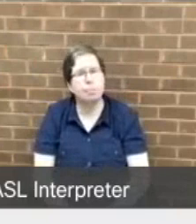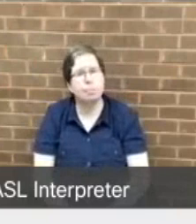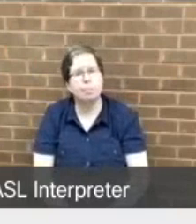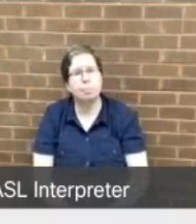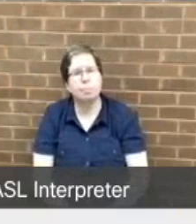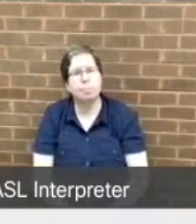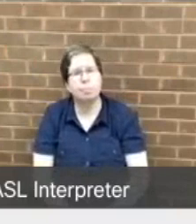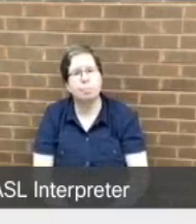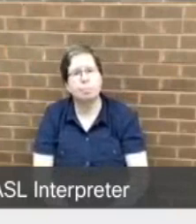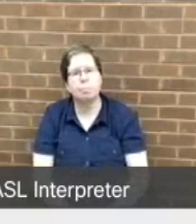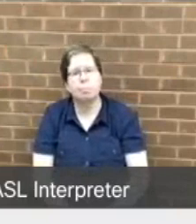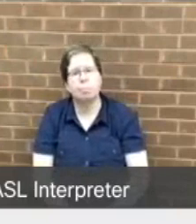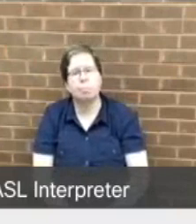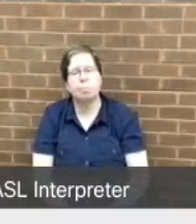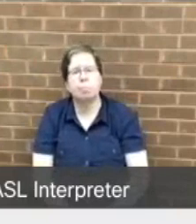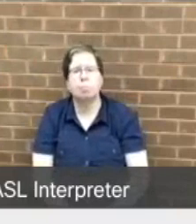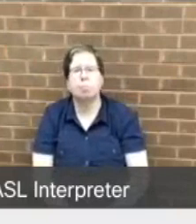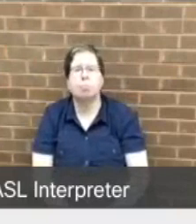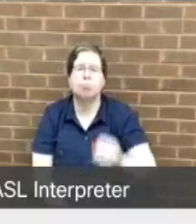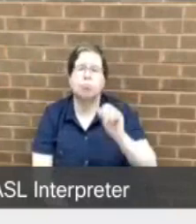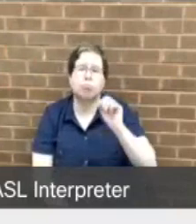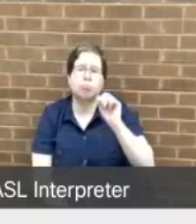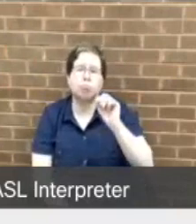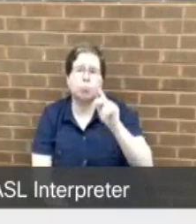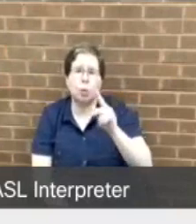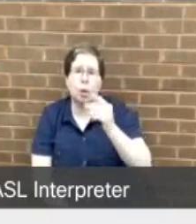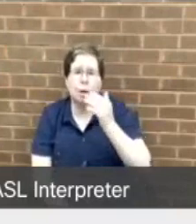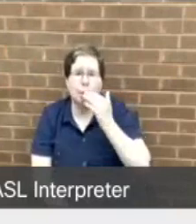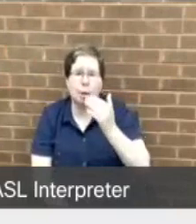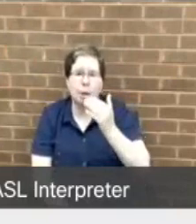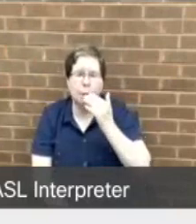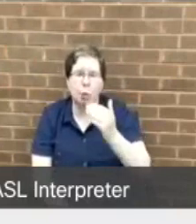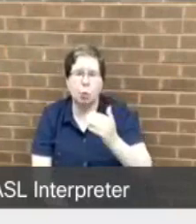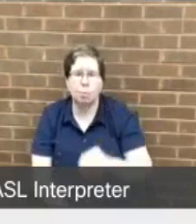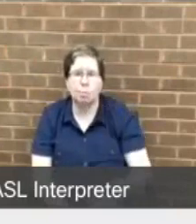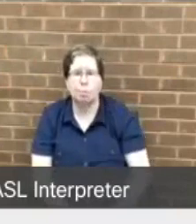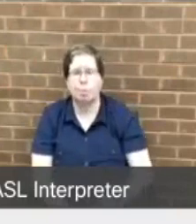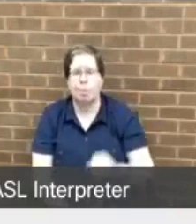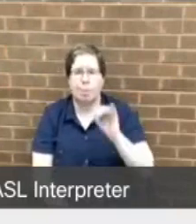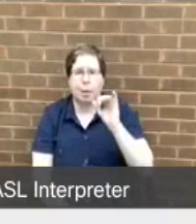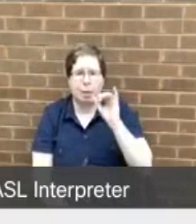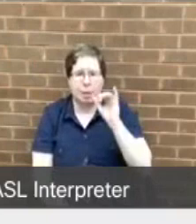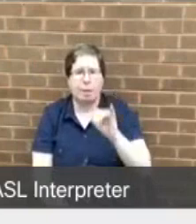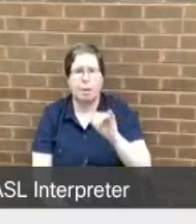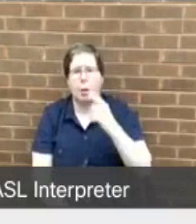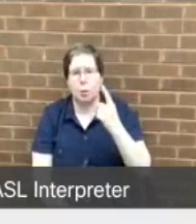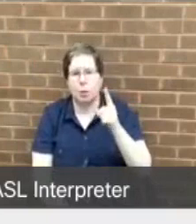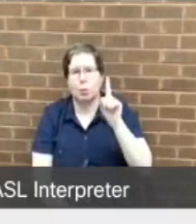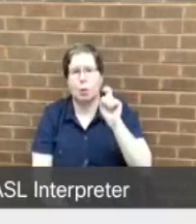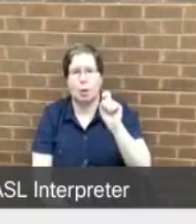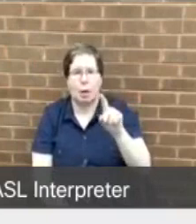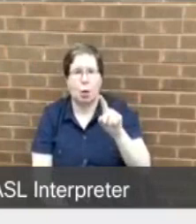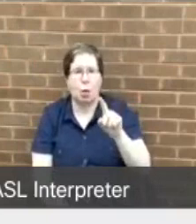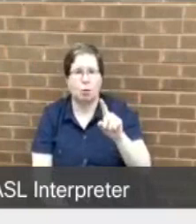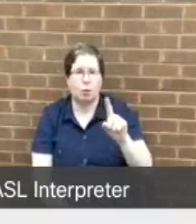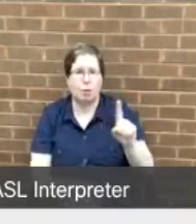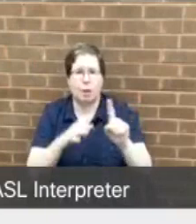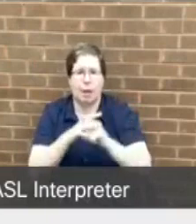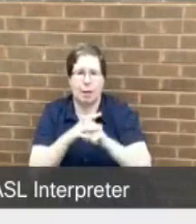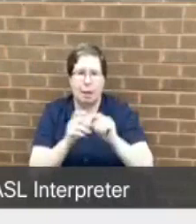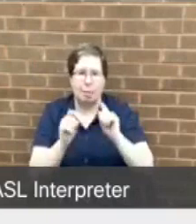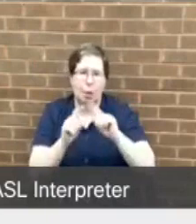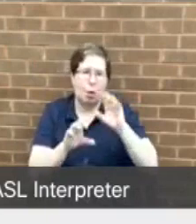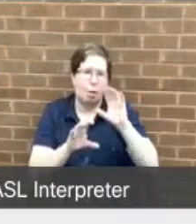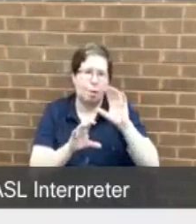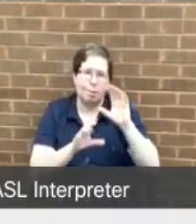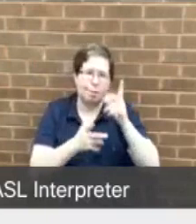Bruce? Thank you, Bruce. Okay, thank you. Yeah, that was indeed one of the questions that came in to us by